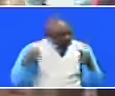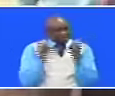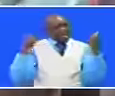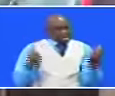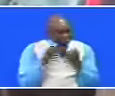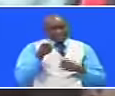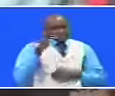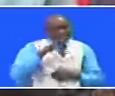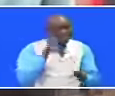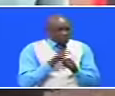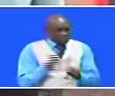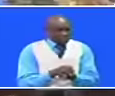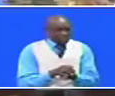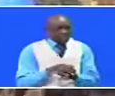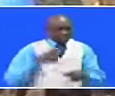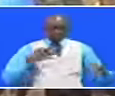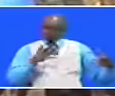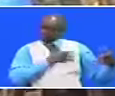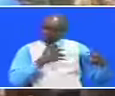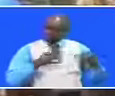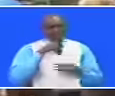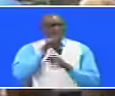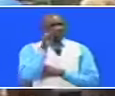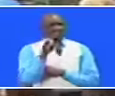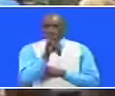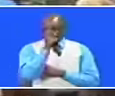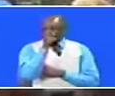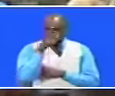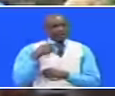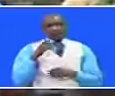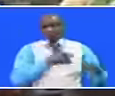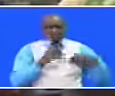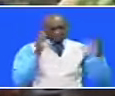this area, causing much concern among security officers.